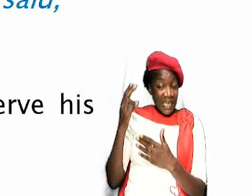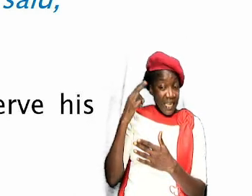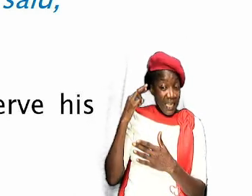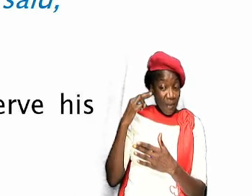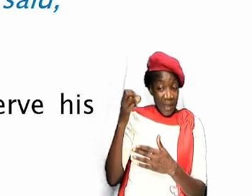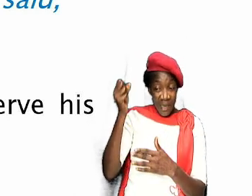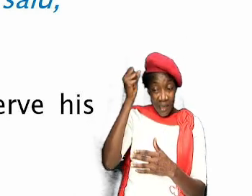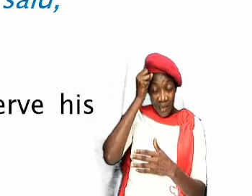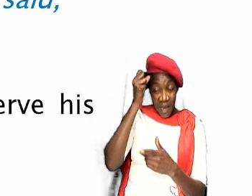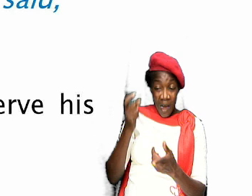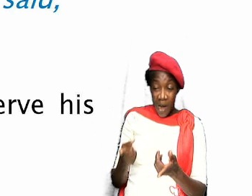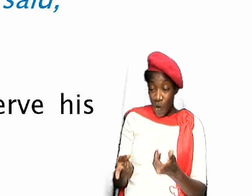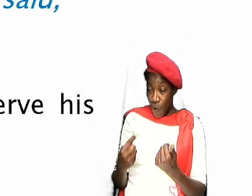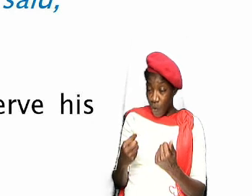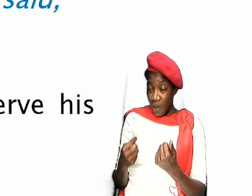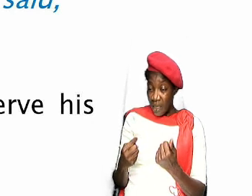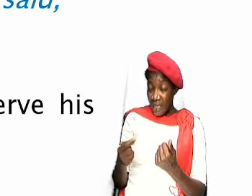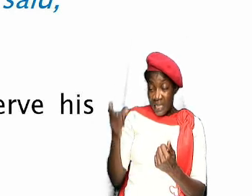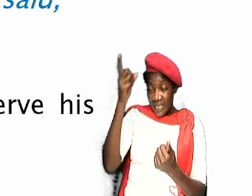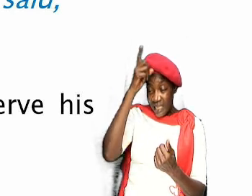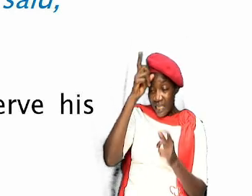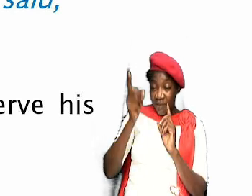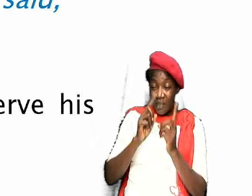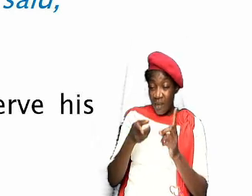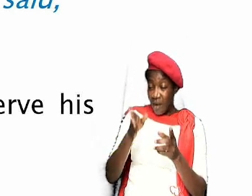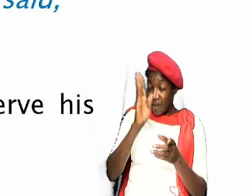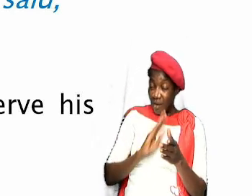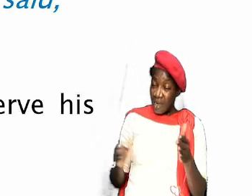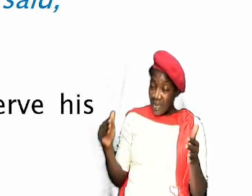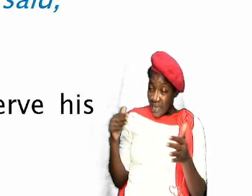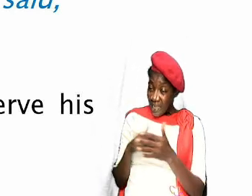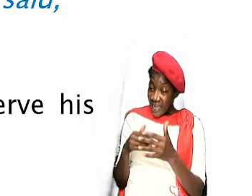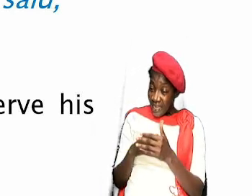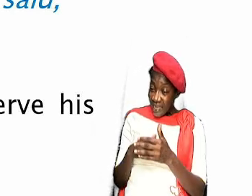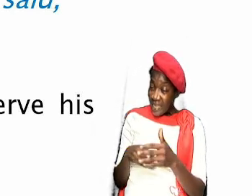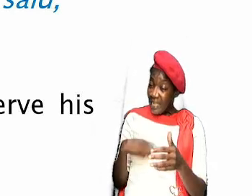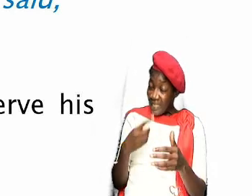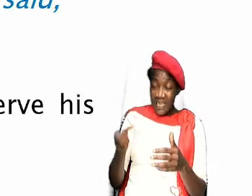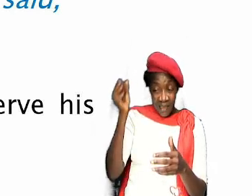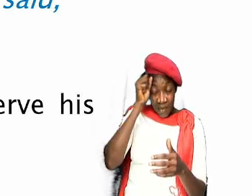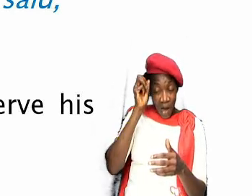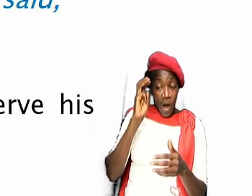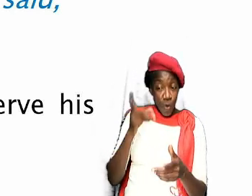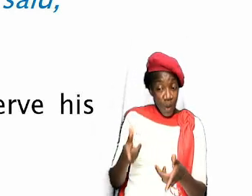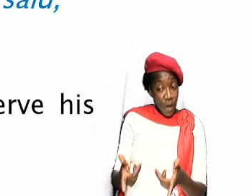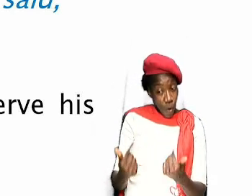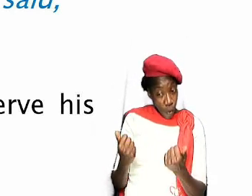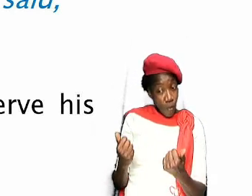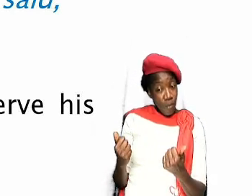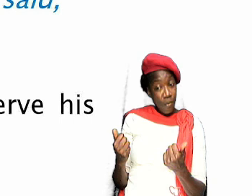coming. And David talked to God again. And God said, Saul will come.